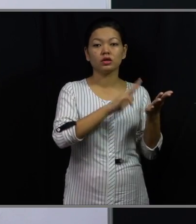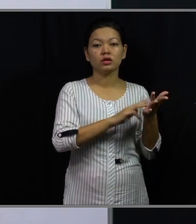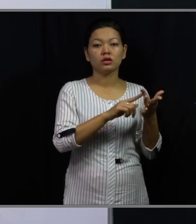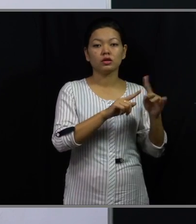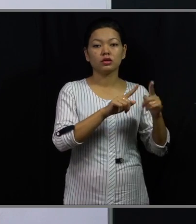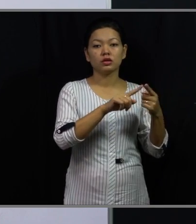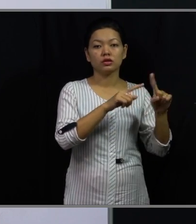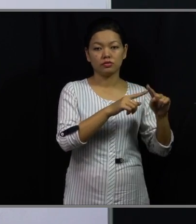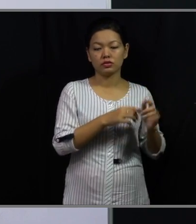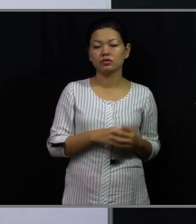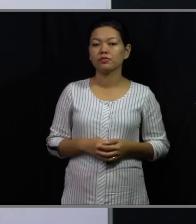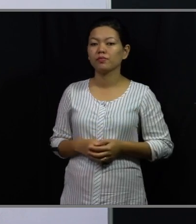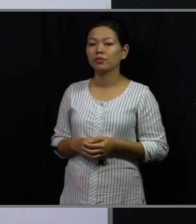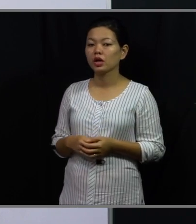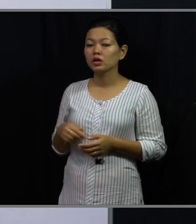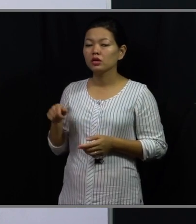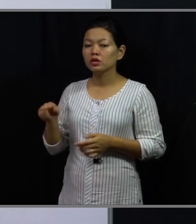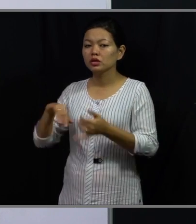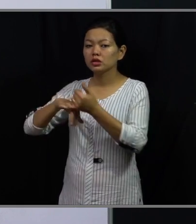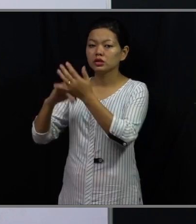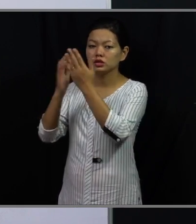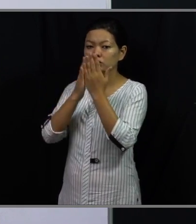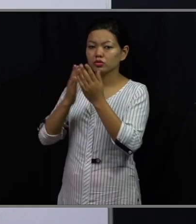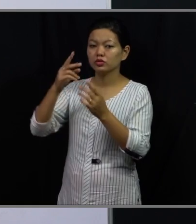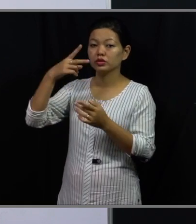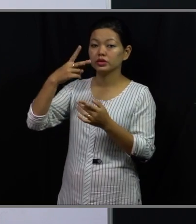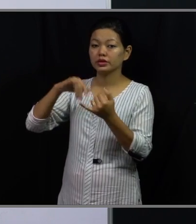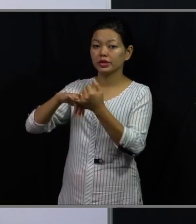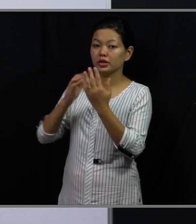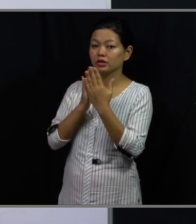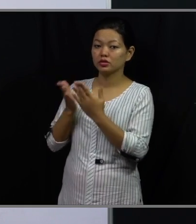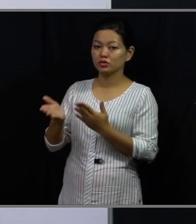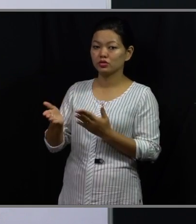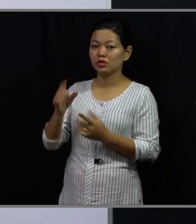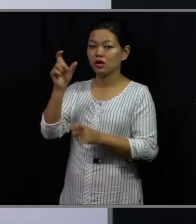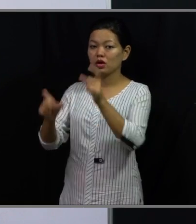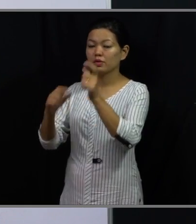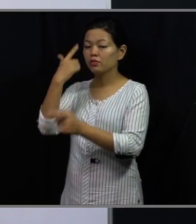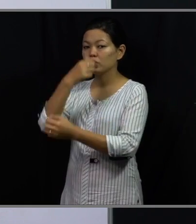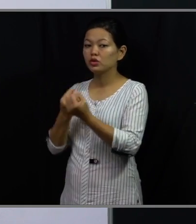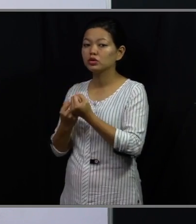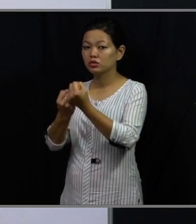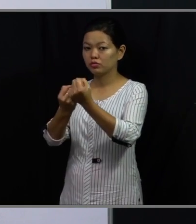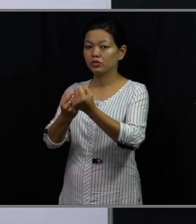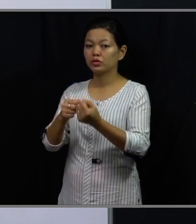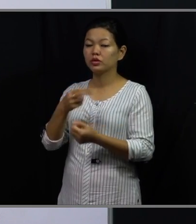who supported this school of thought, and they are